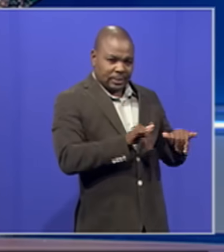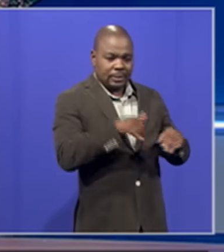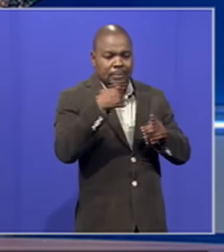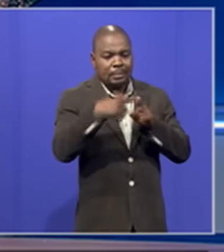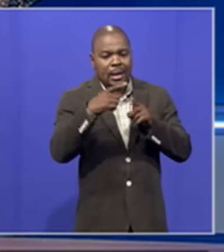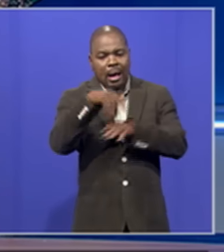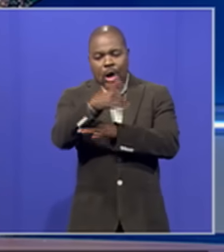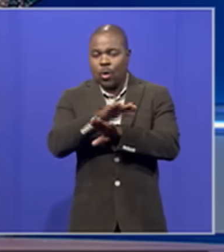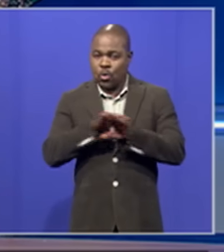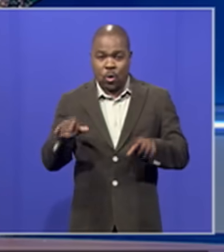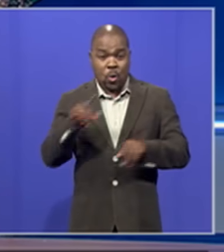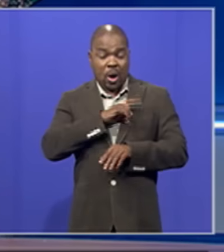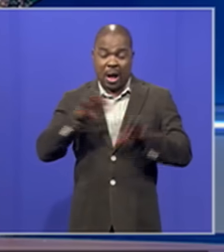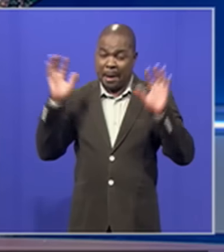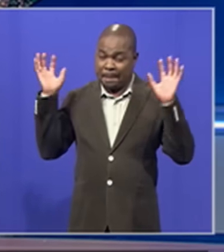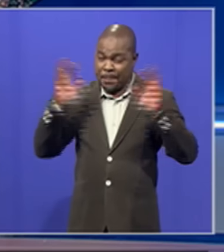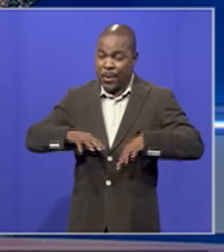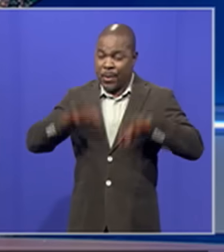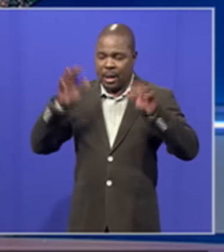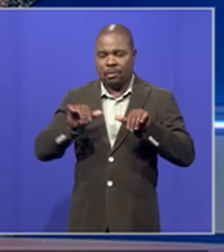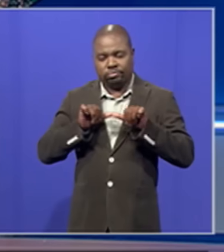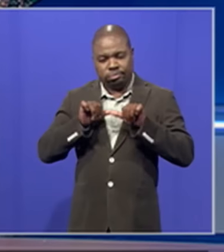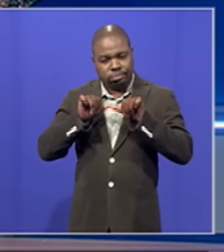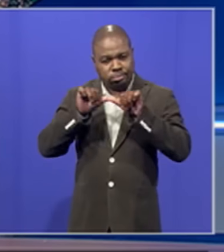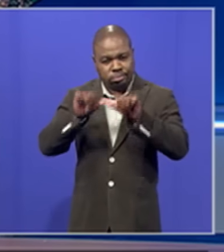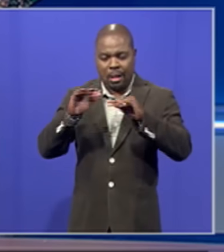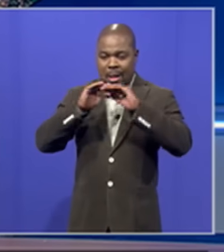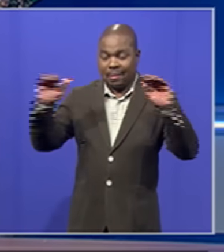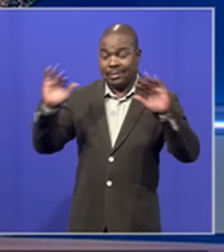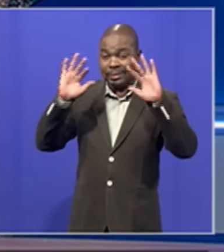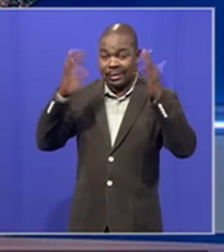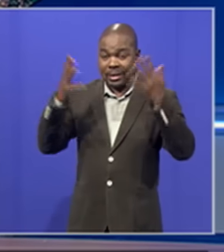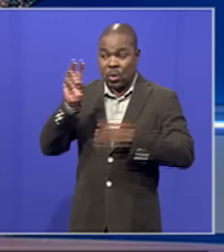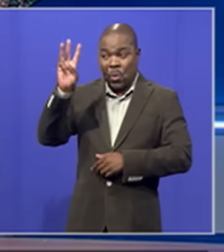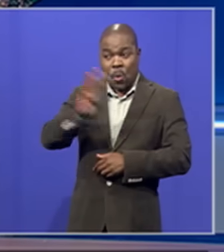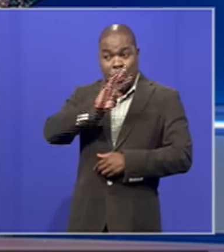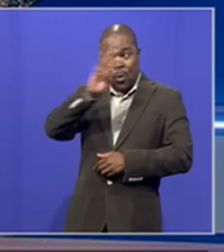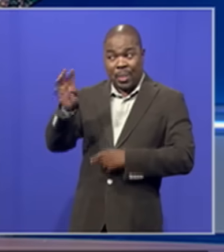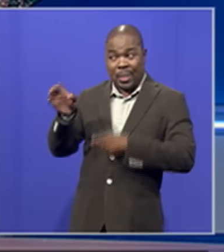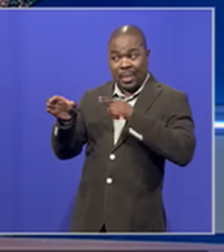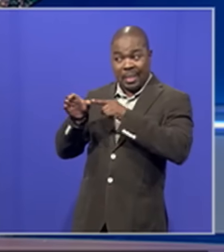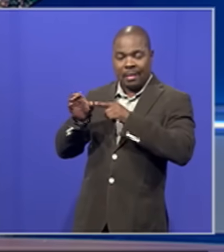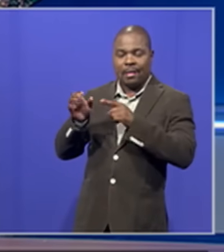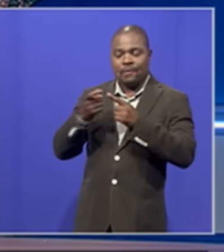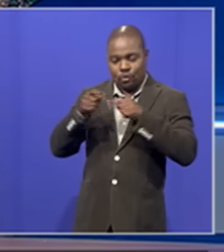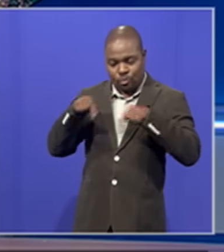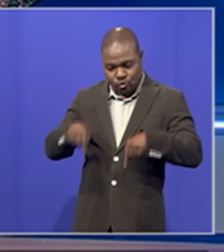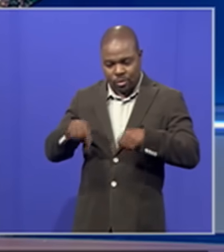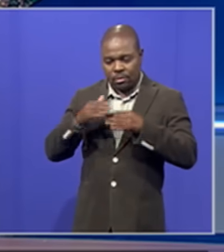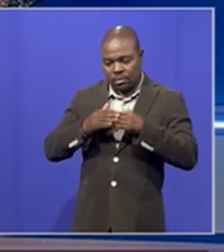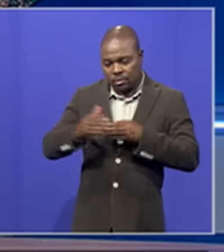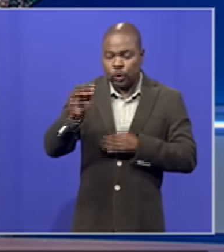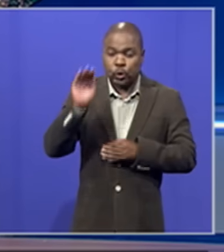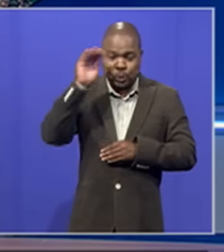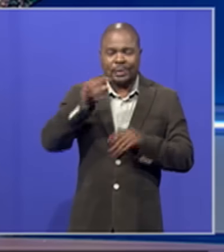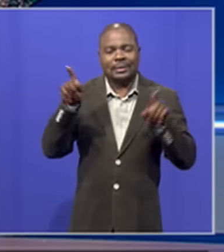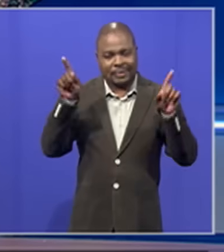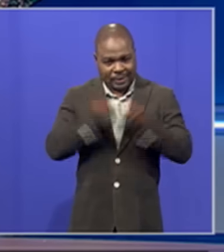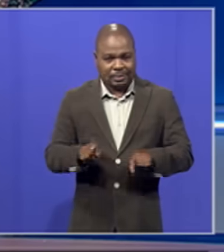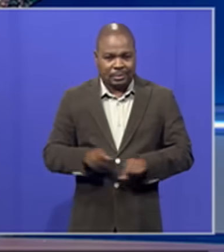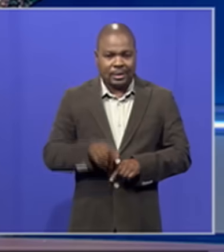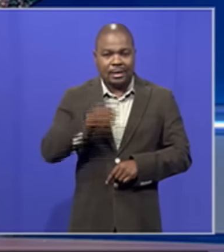ko ntle ka gore pula e tla tšwela pele. Level 10 warning ye re bonang e tlo ba mamotla e tlo ba le go sasa ka